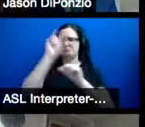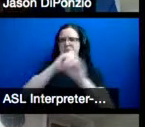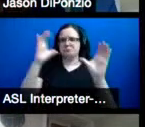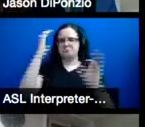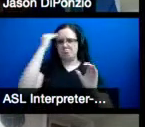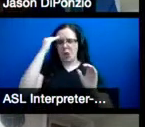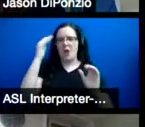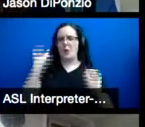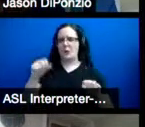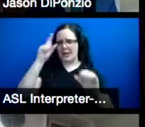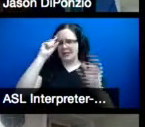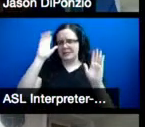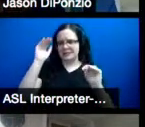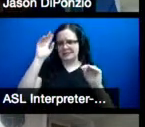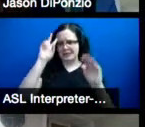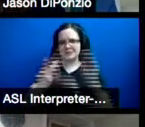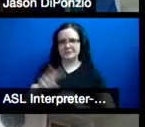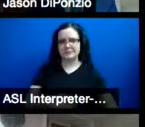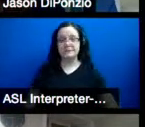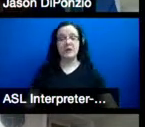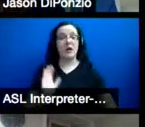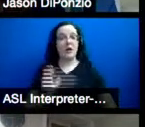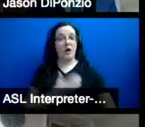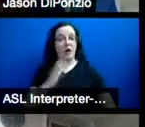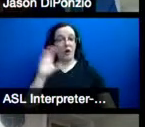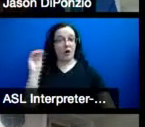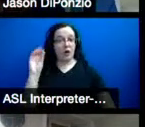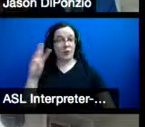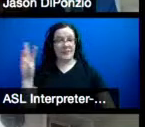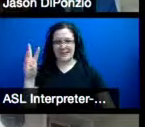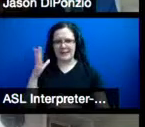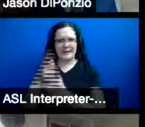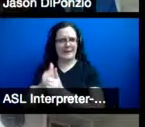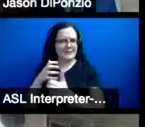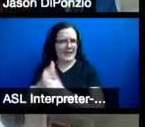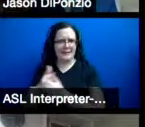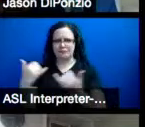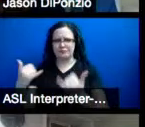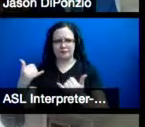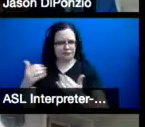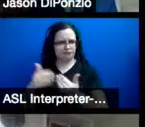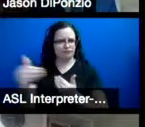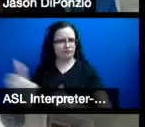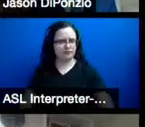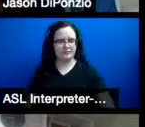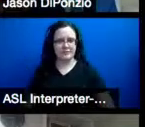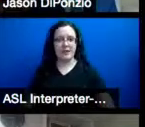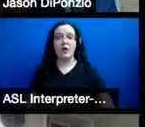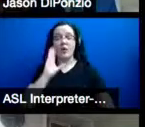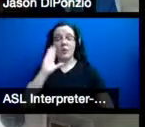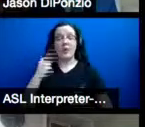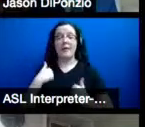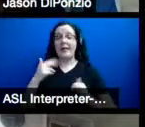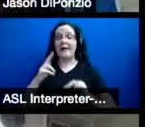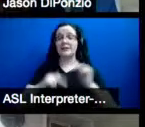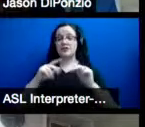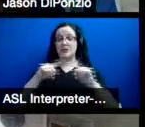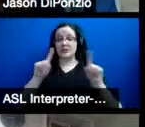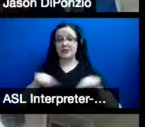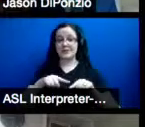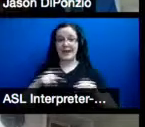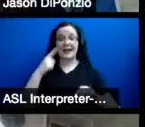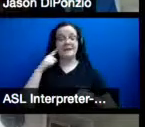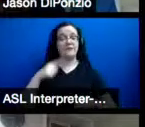corporate website is updated continually throughout the project. We will have construction signs, both for pedestrians and